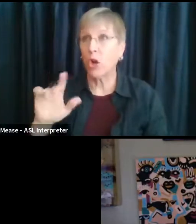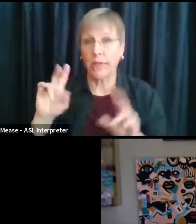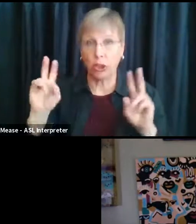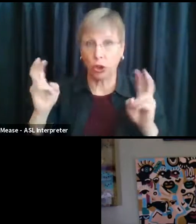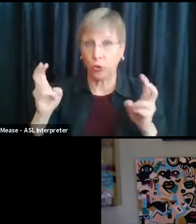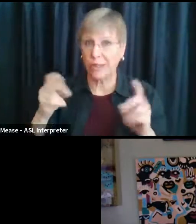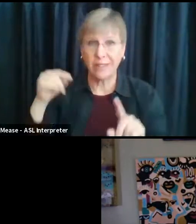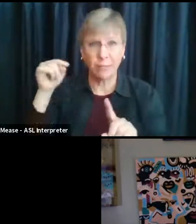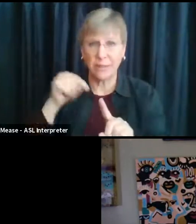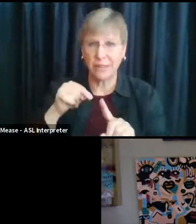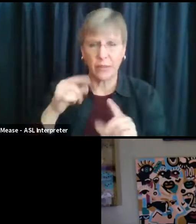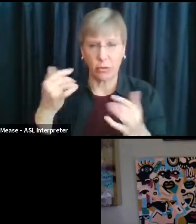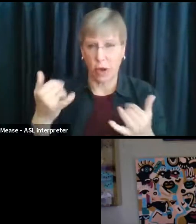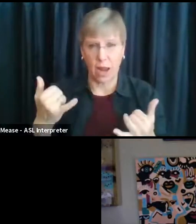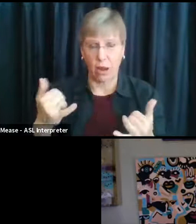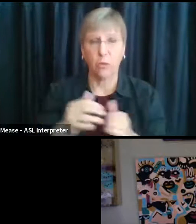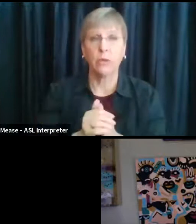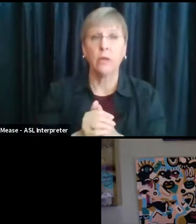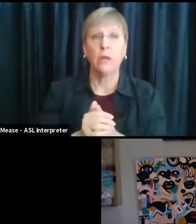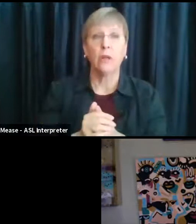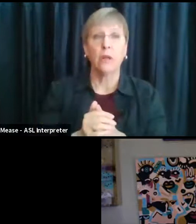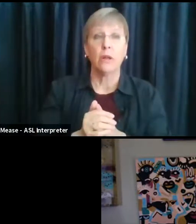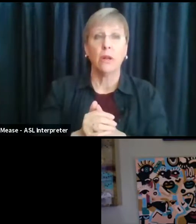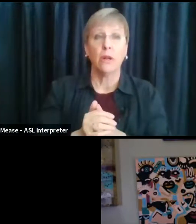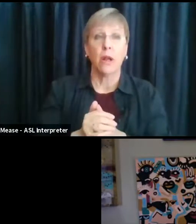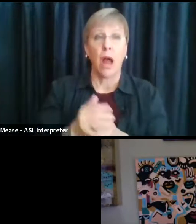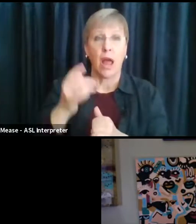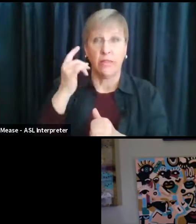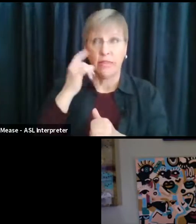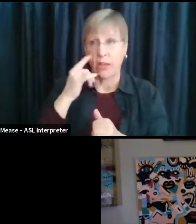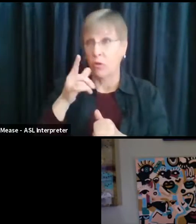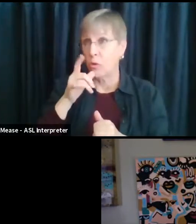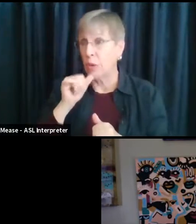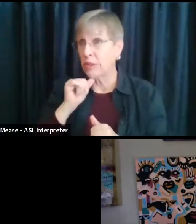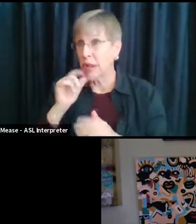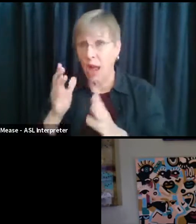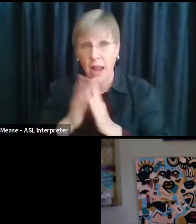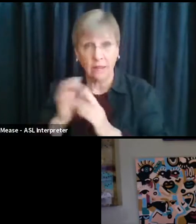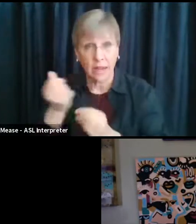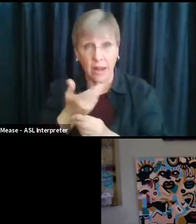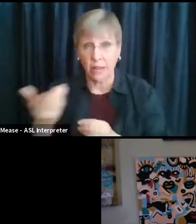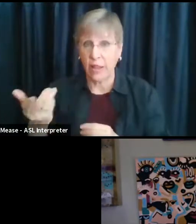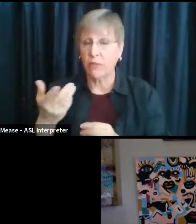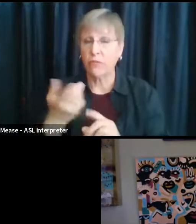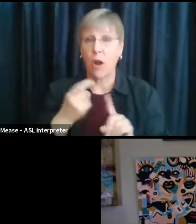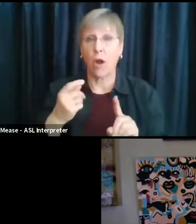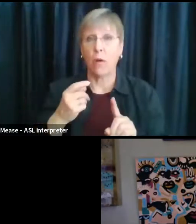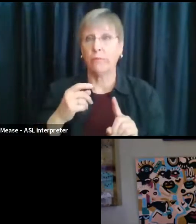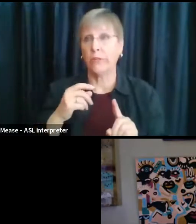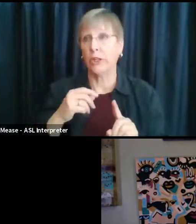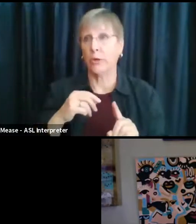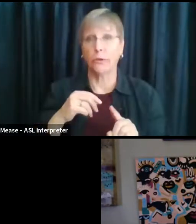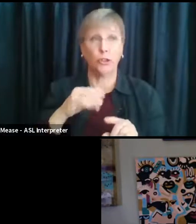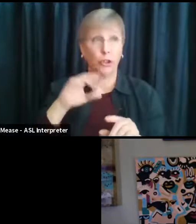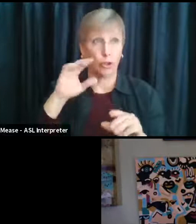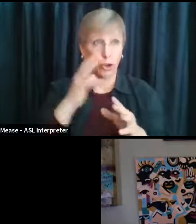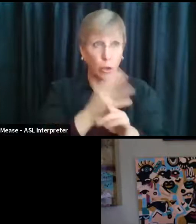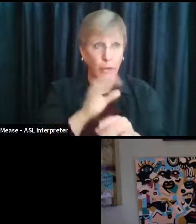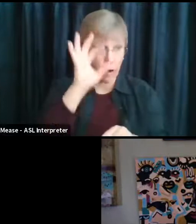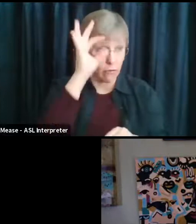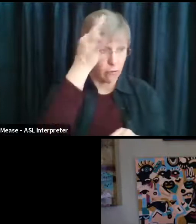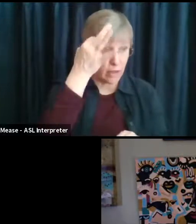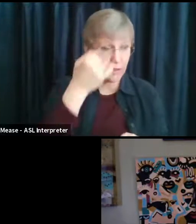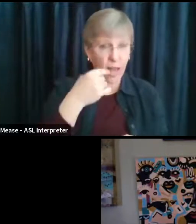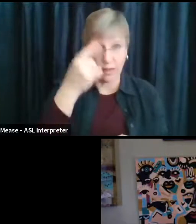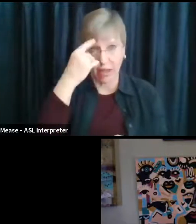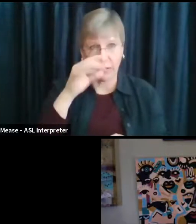again, it's I think Togo is not asking anything either to Germany or France. I think France has almost nothing from